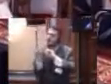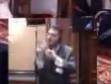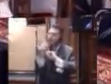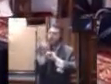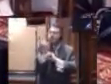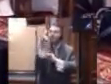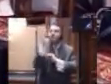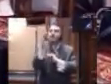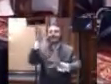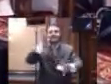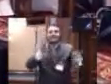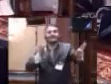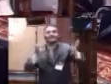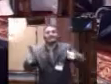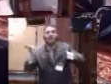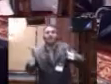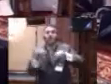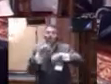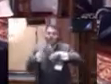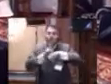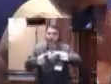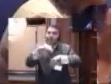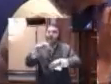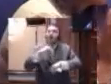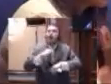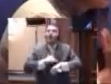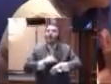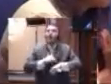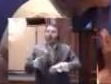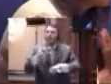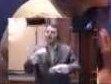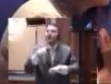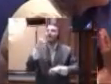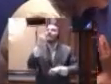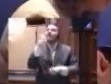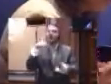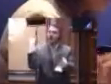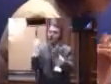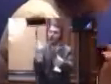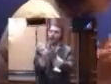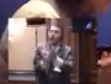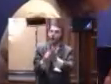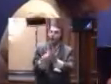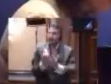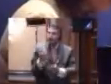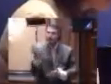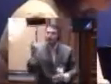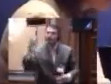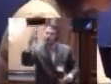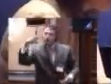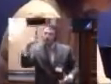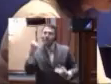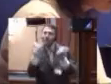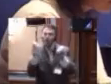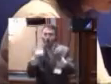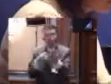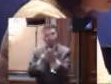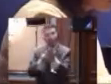that. Now, I just very quickly want to move into the South African situation, and here very